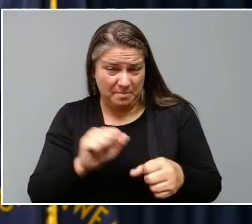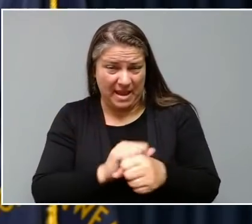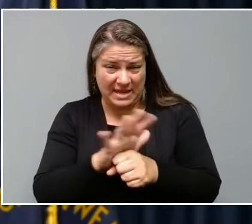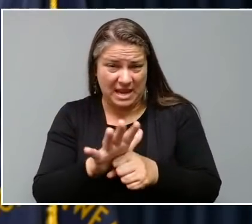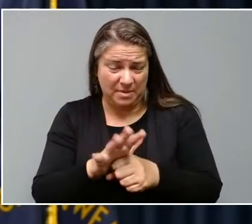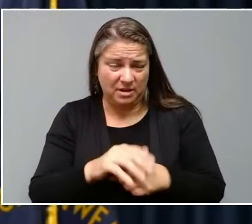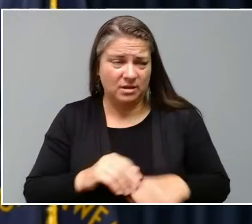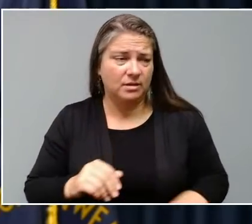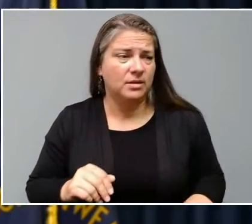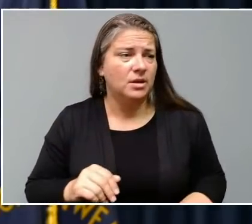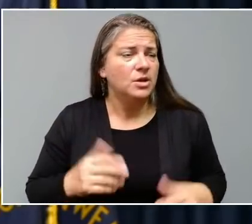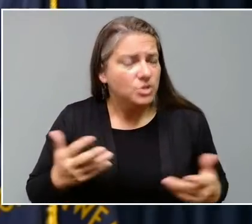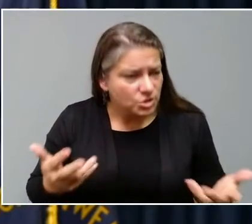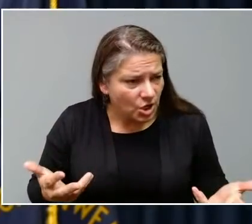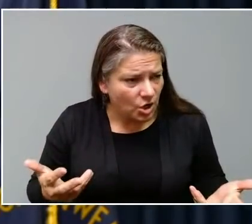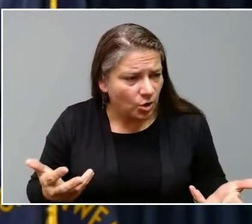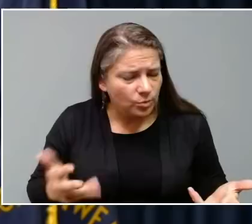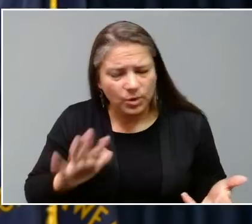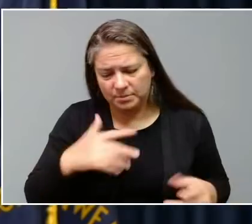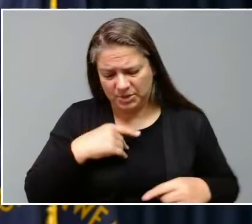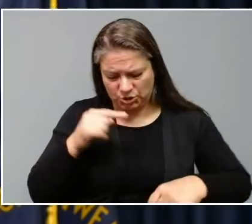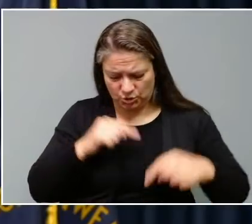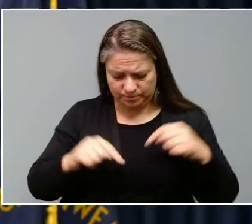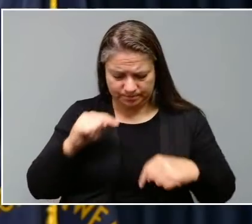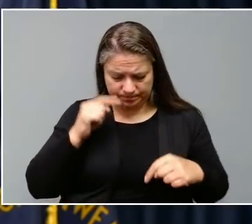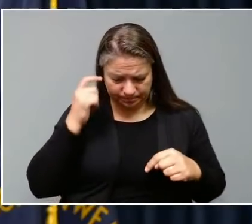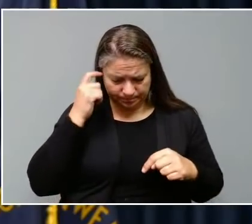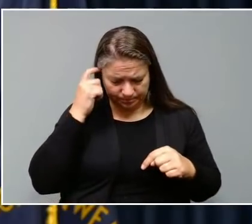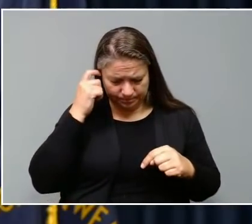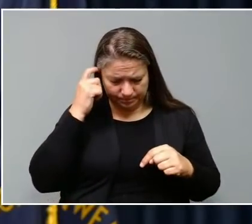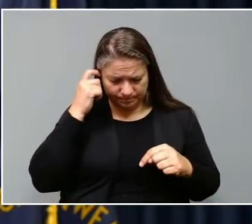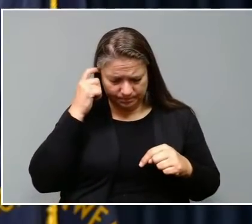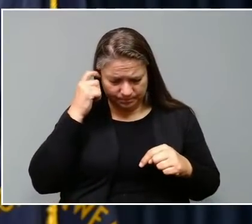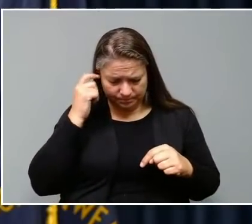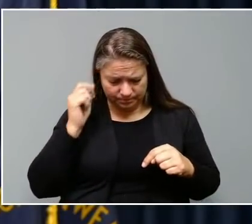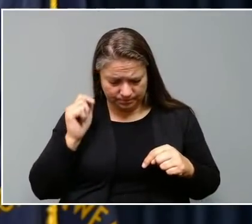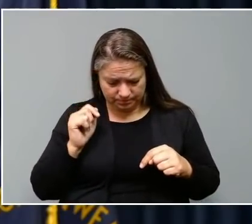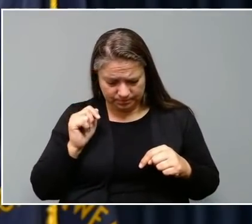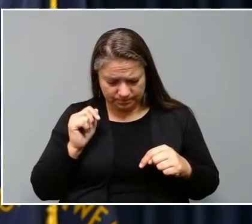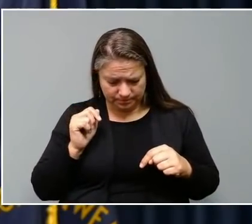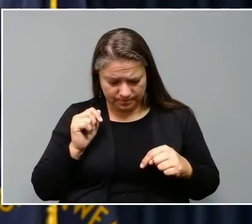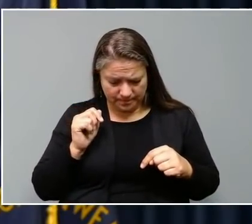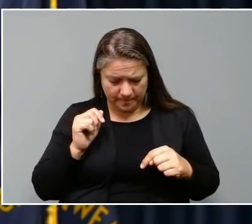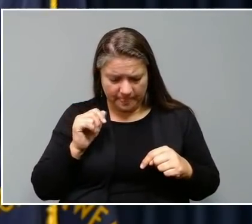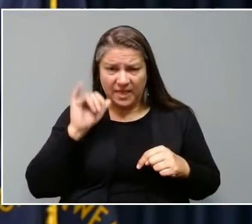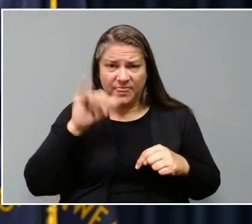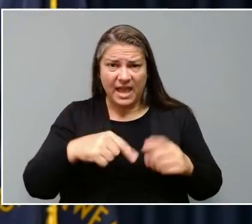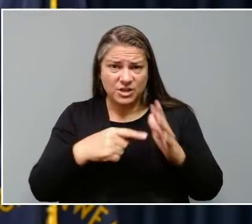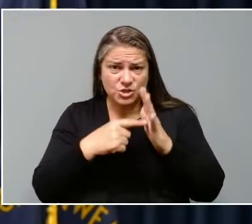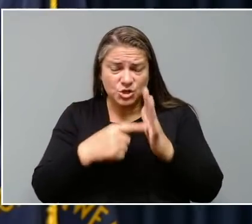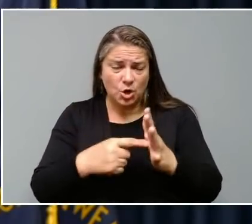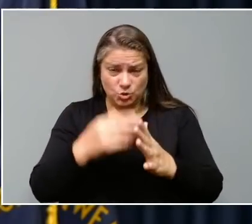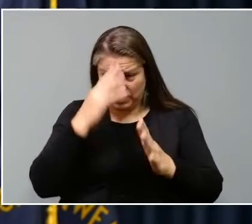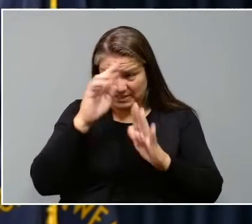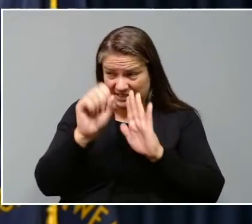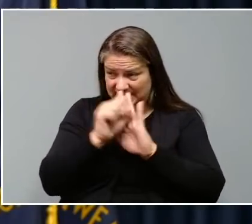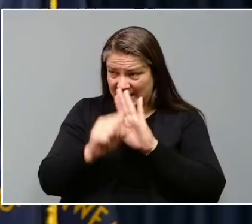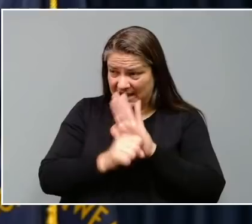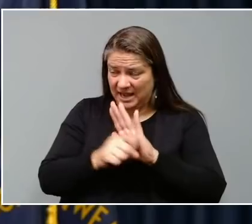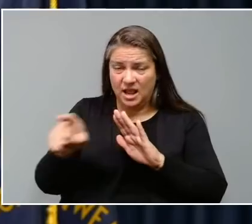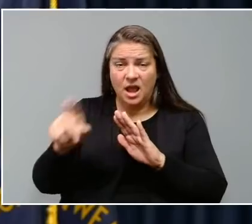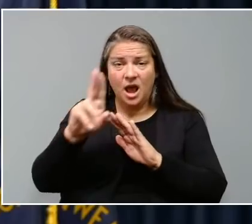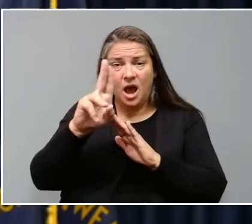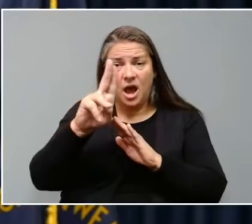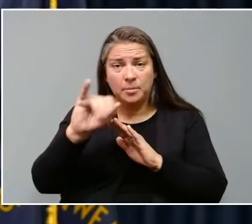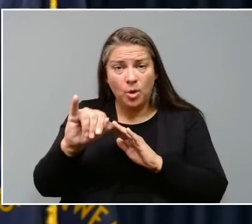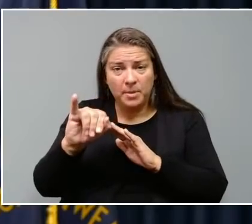shows, and let me back up. I think what that shows, the fact that the states that left the additional unemployment early didn't see